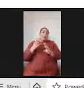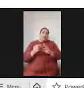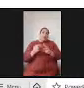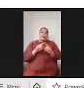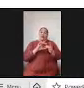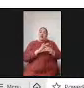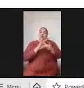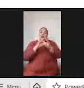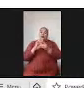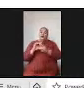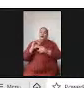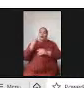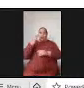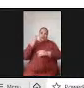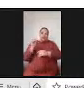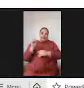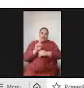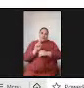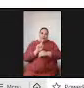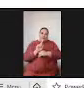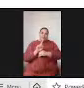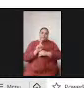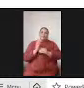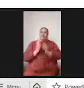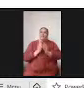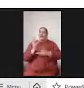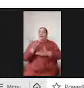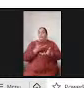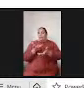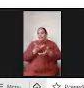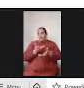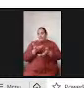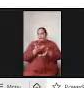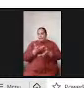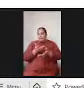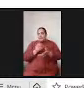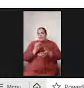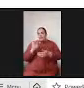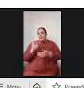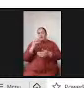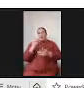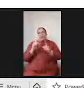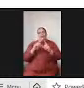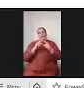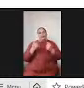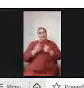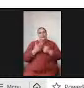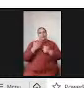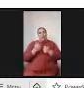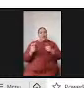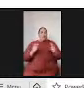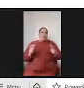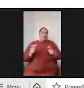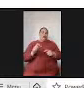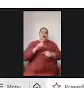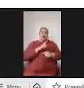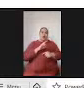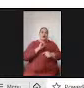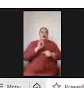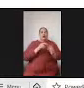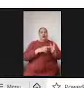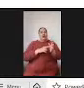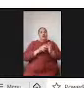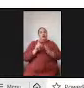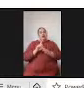into the idea that through Engage, they've got a team behind it that manages it, because it requires you,